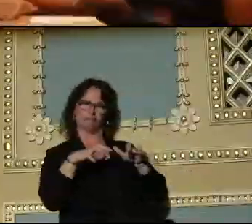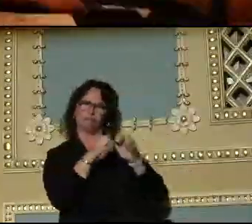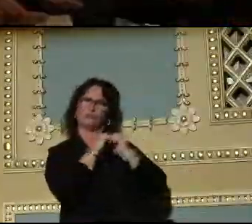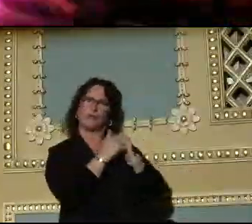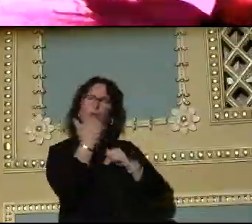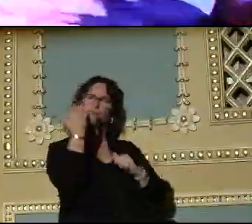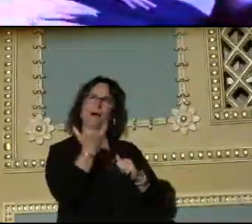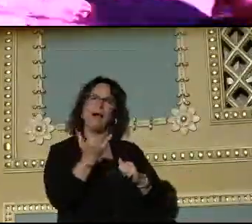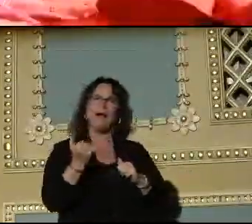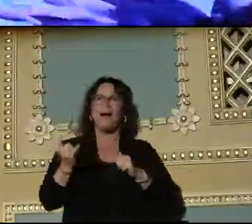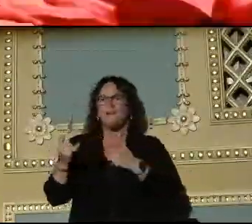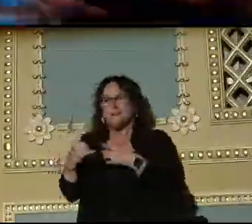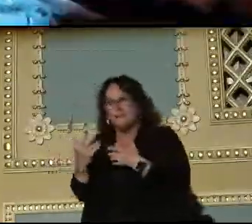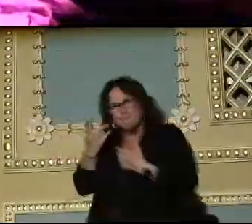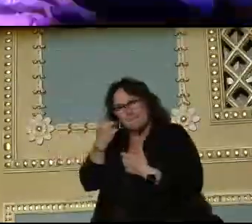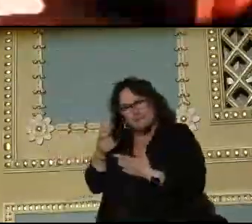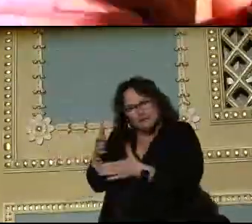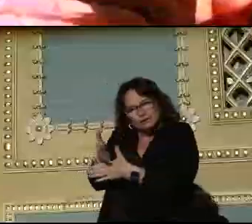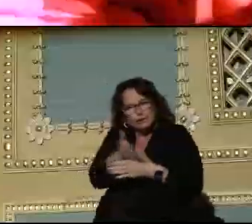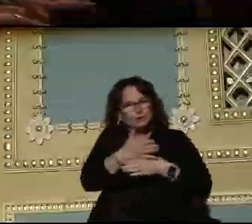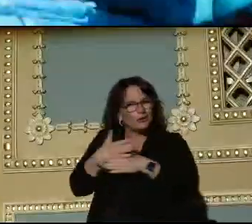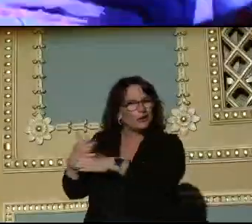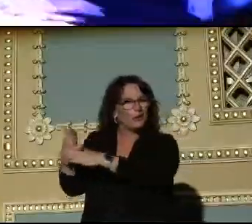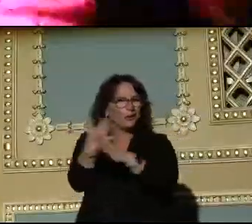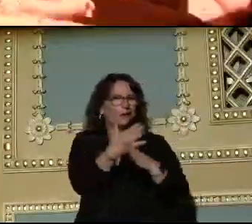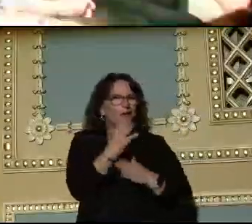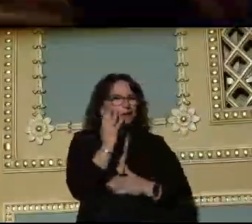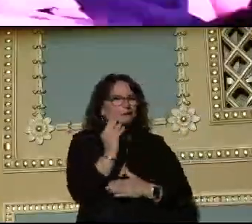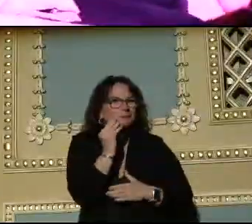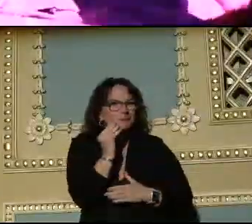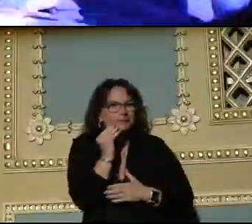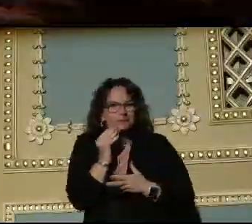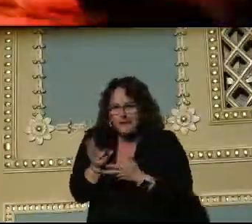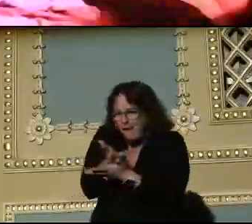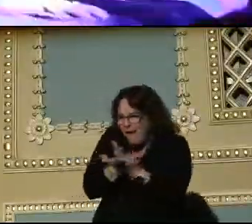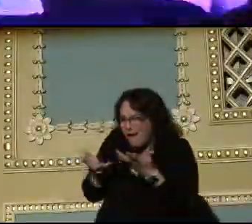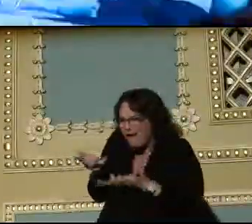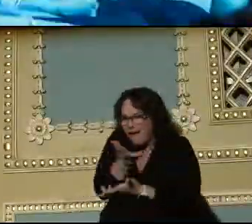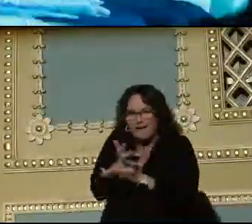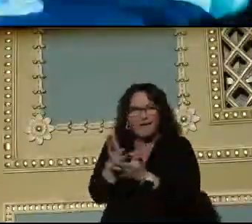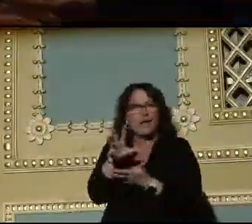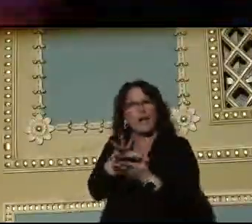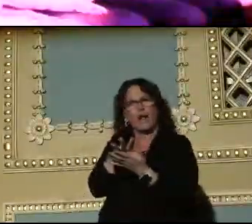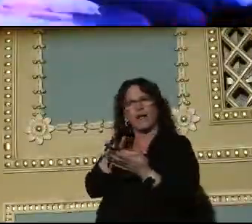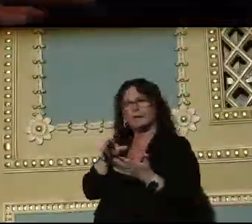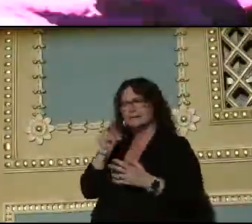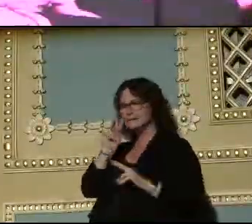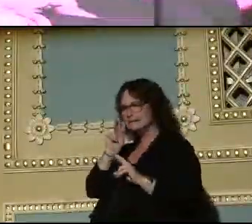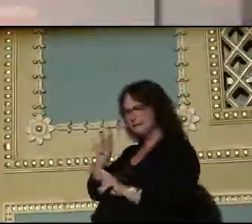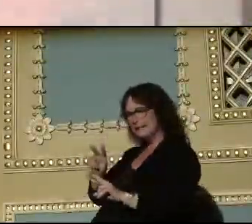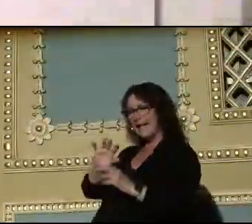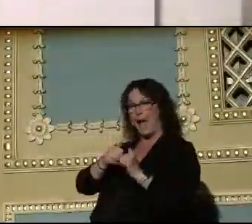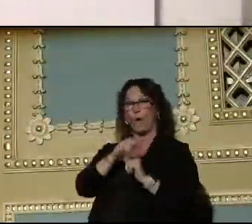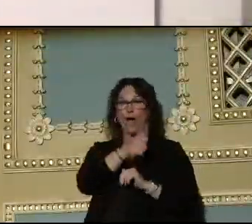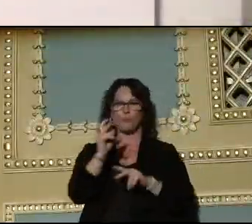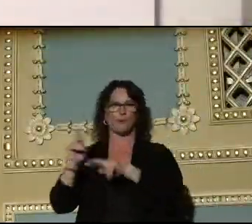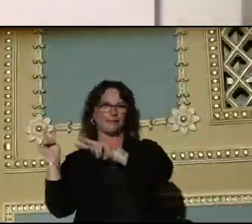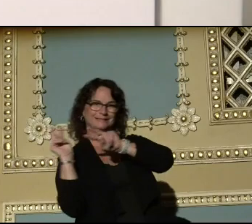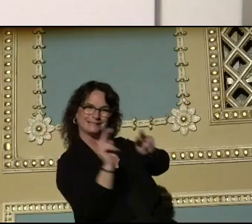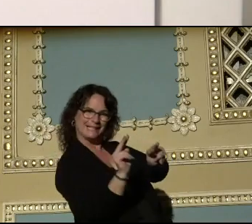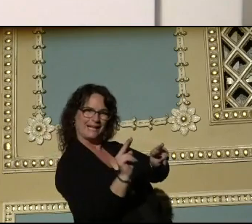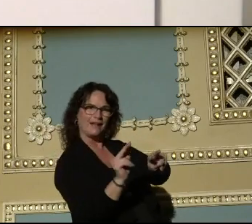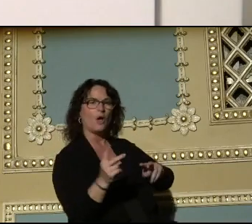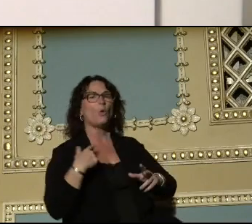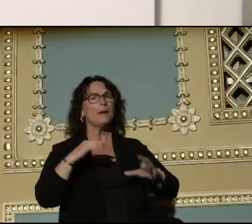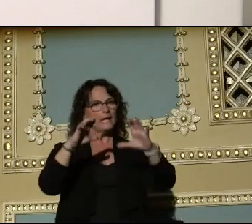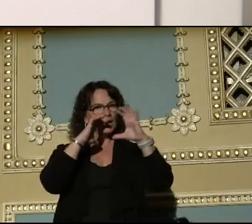shared experience. By sharing experiences with others and learning how others see things, we communicate with people not like us, learning